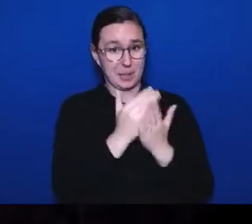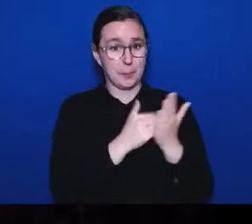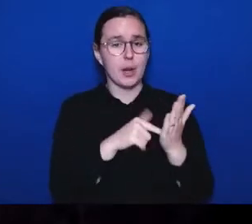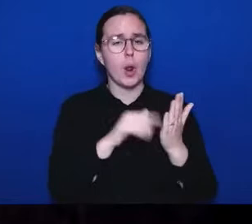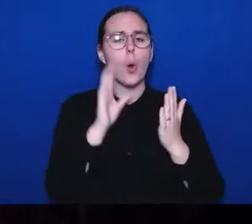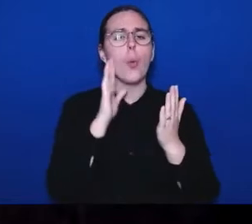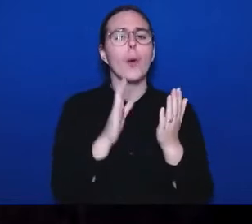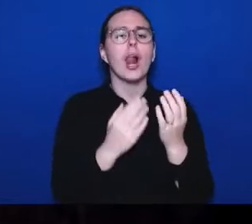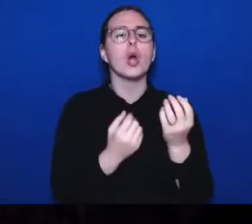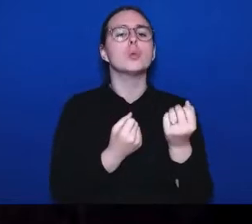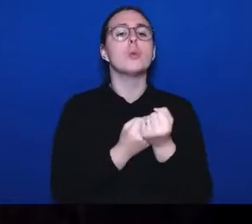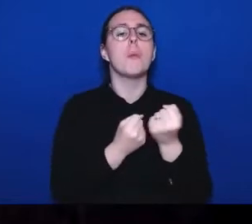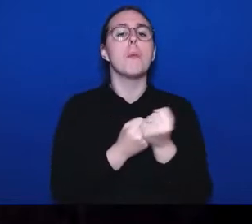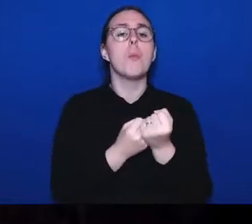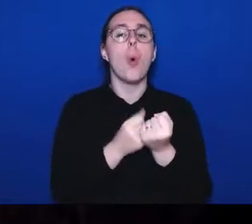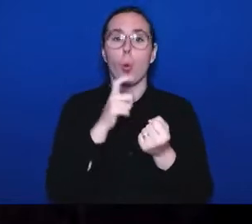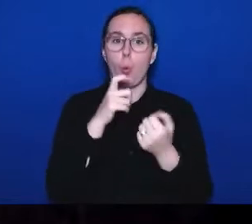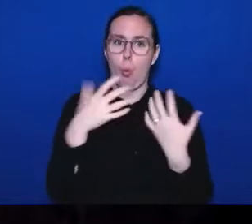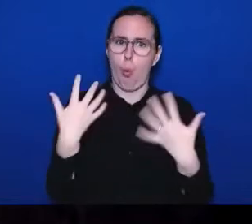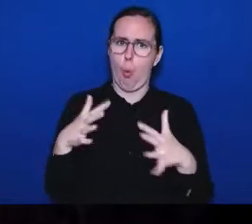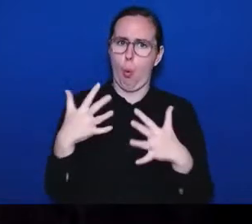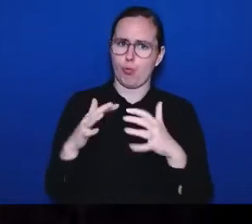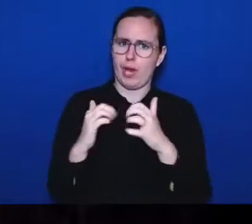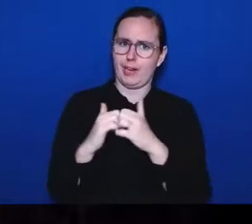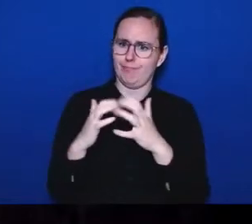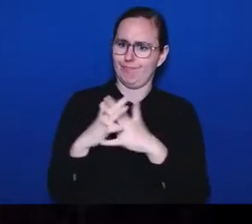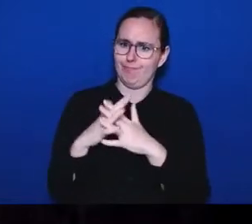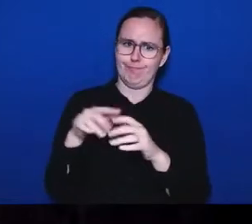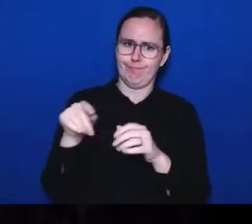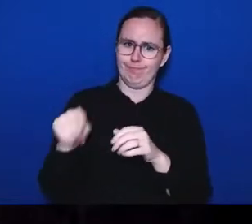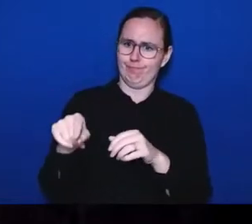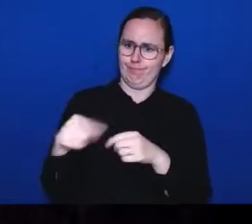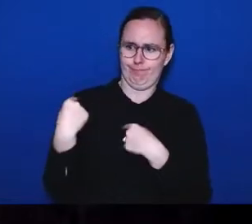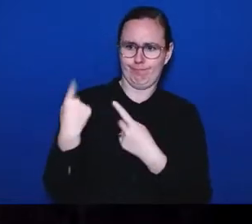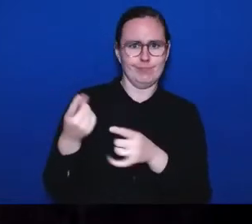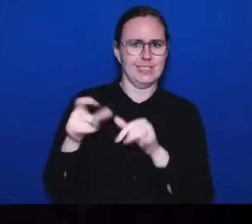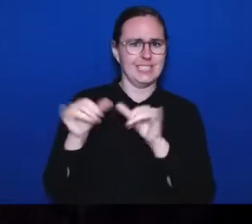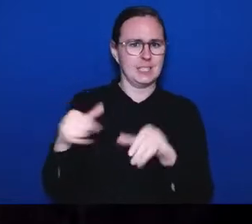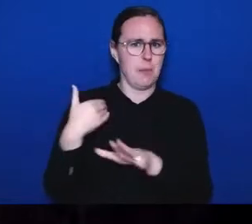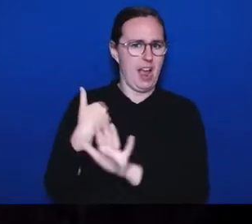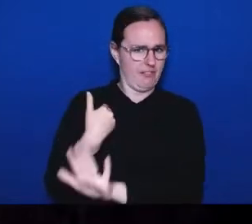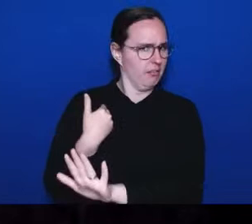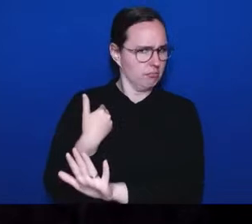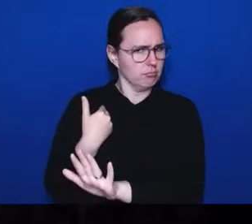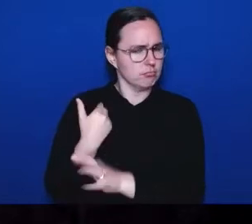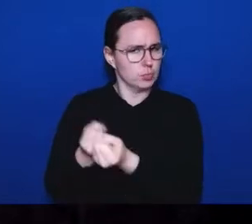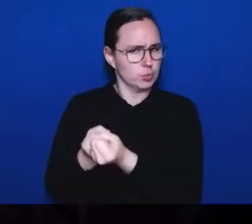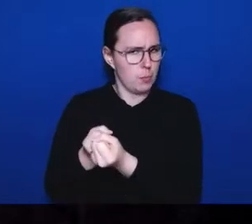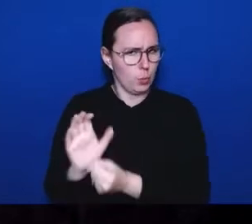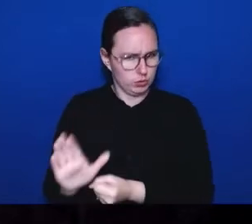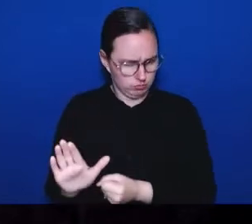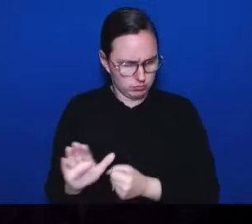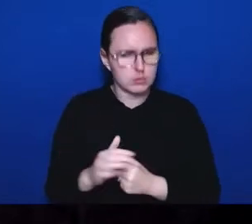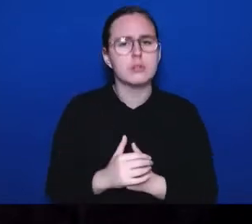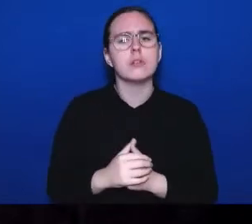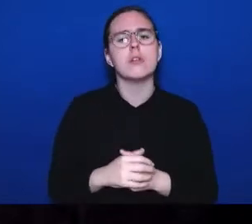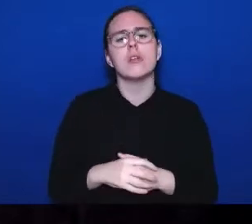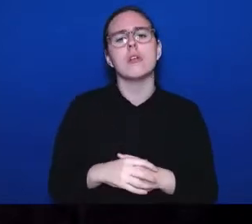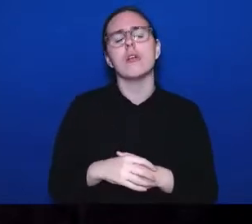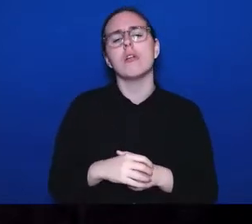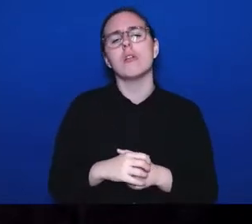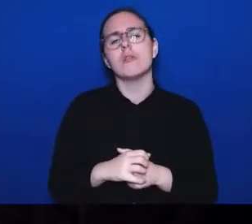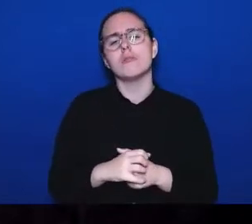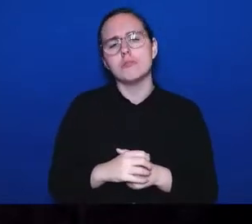them in their terms to build out team-based care. So that's important because obviously all those who have care